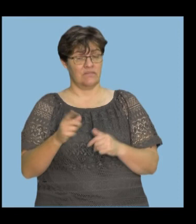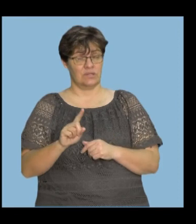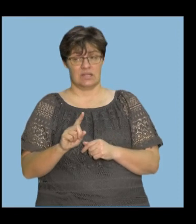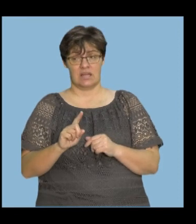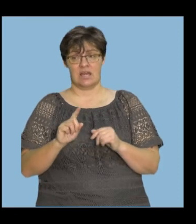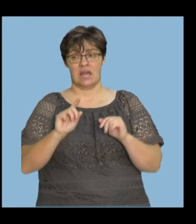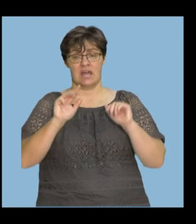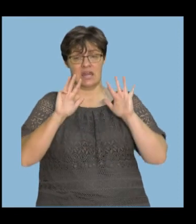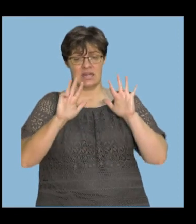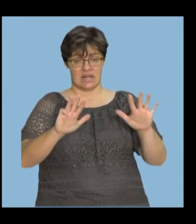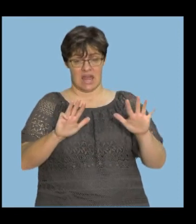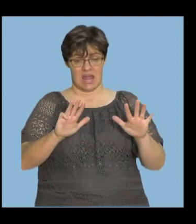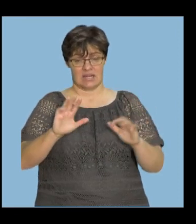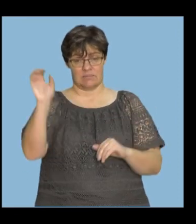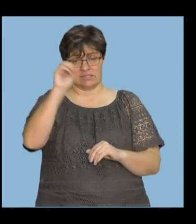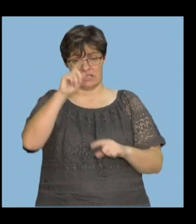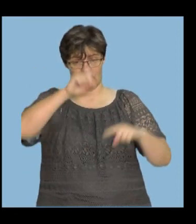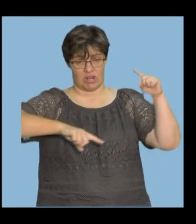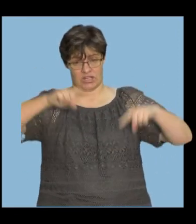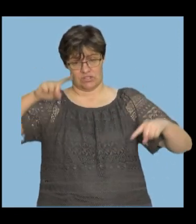The range for C is 9.